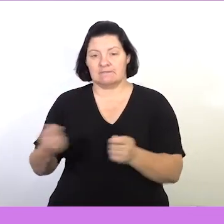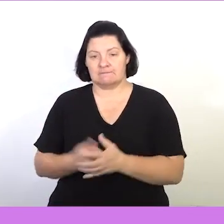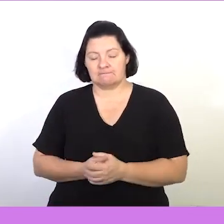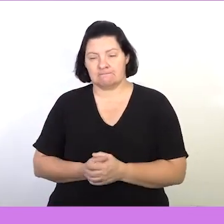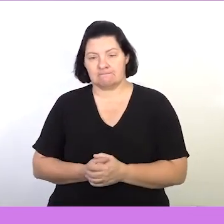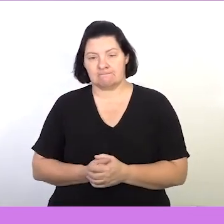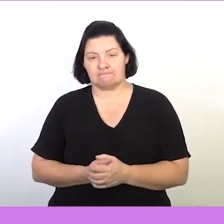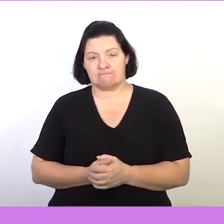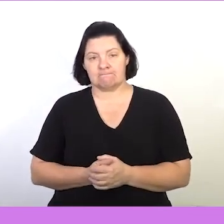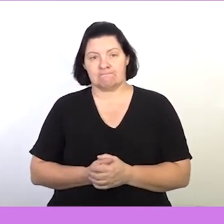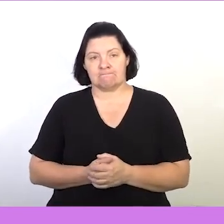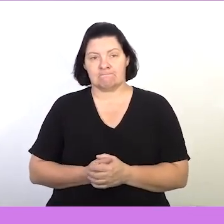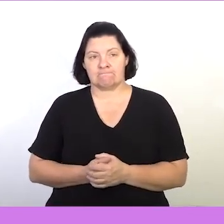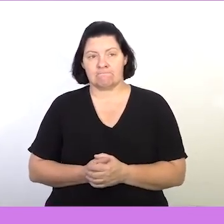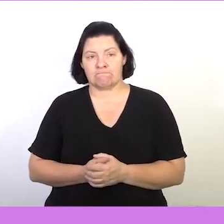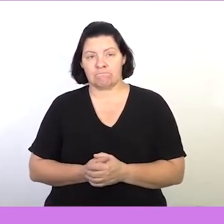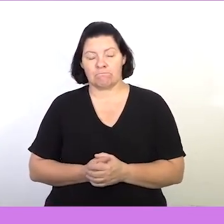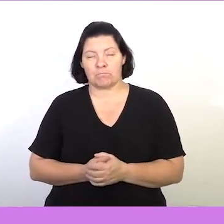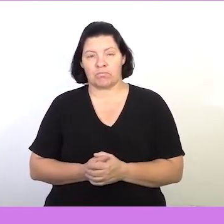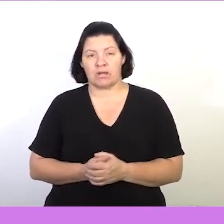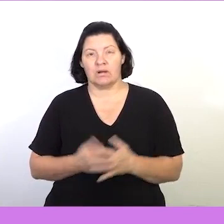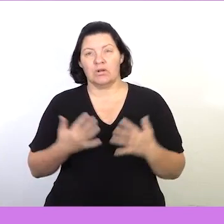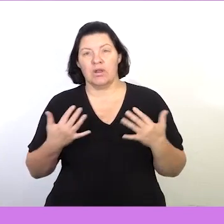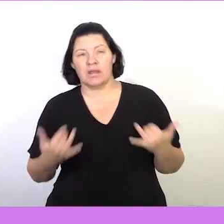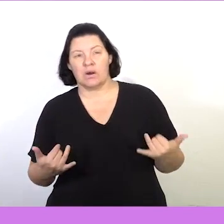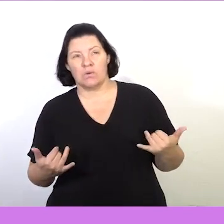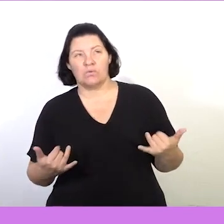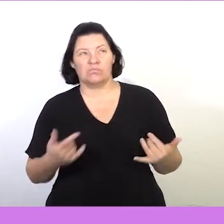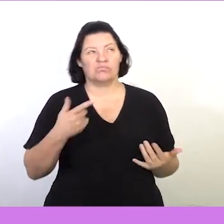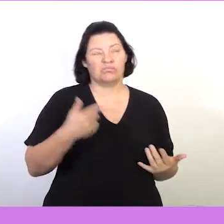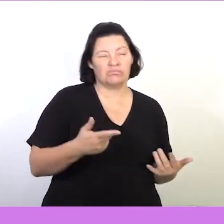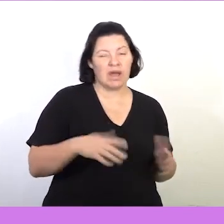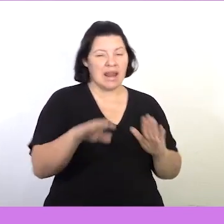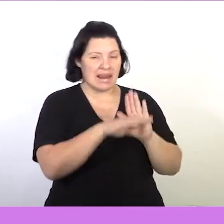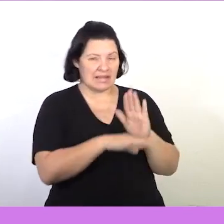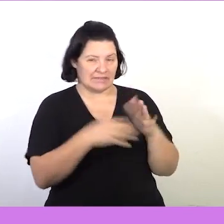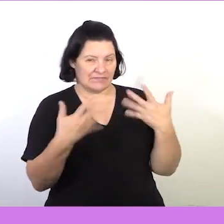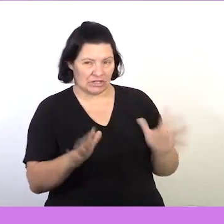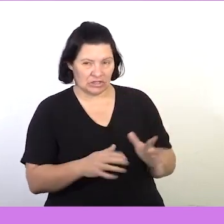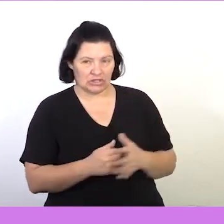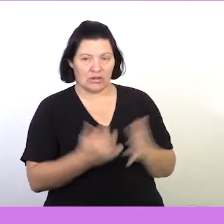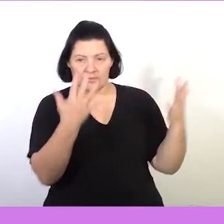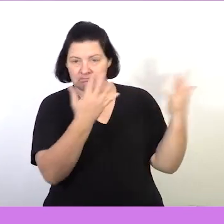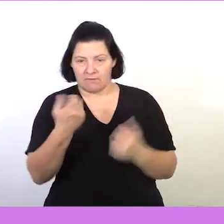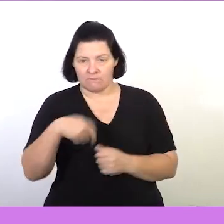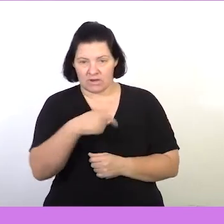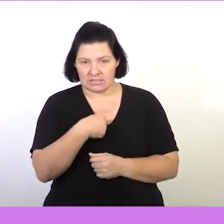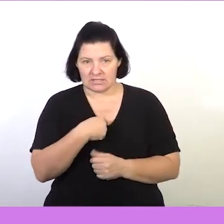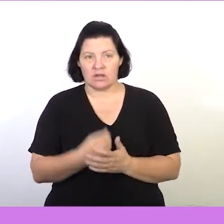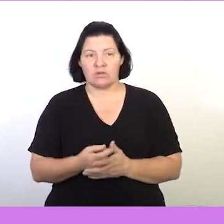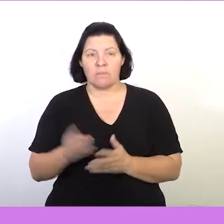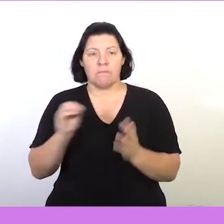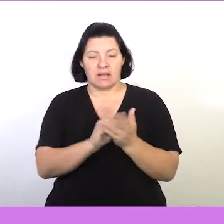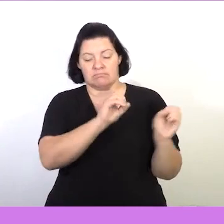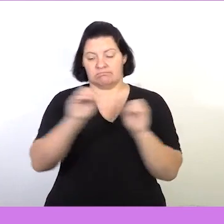minus your expenditure or your expenses. Now, in this case, it's already listed, already calculated for us.